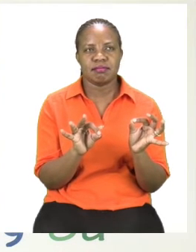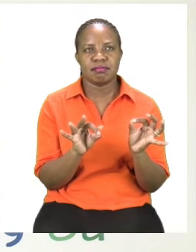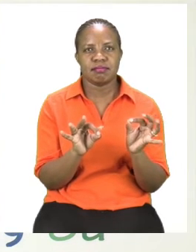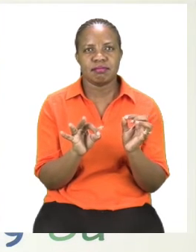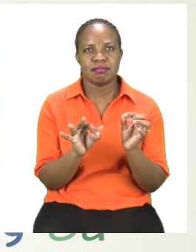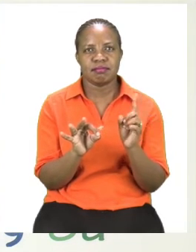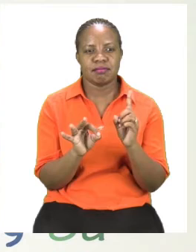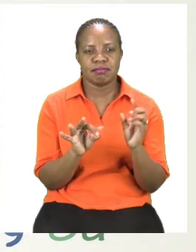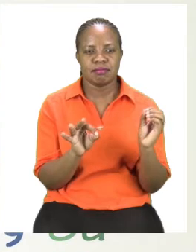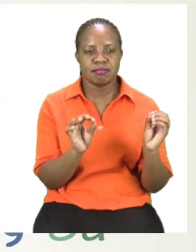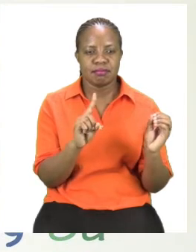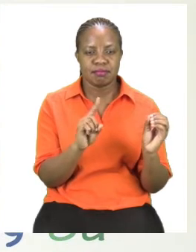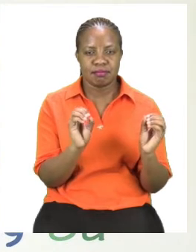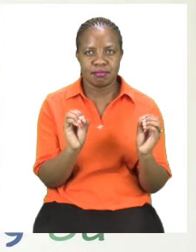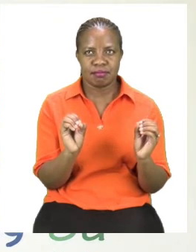19,